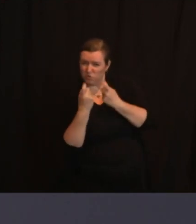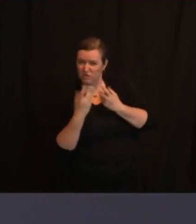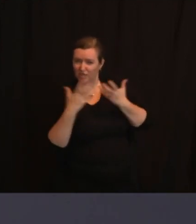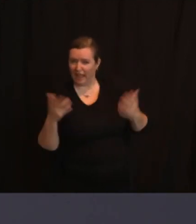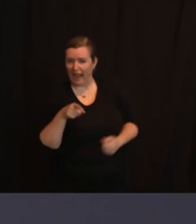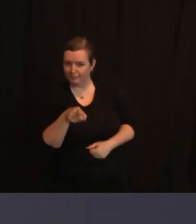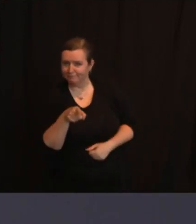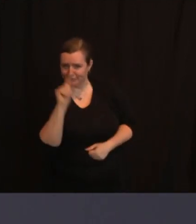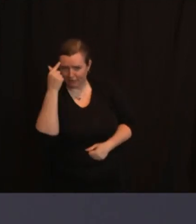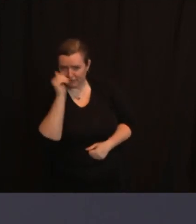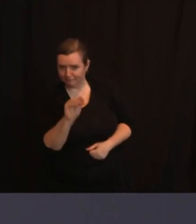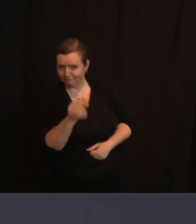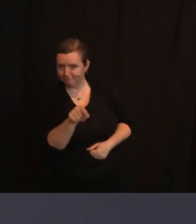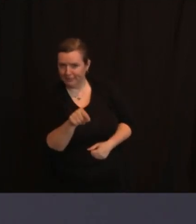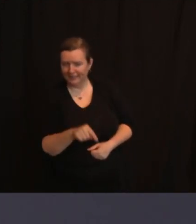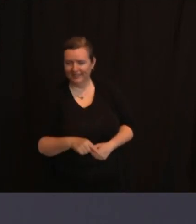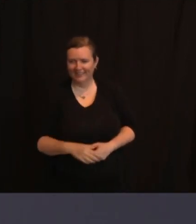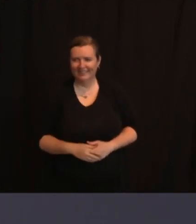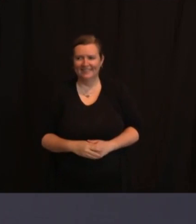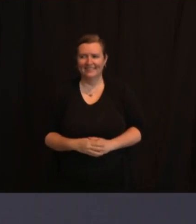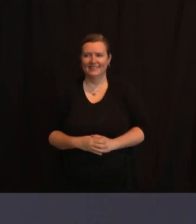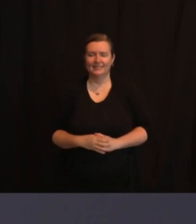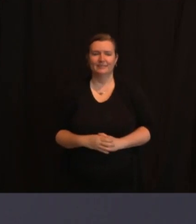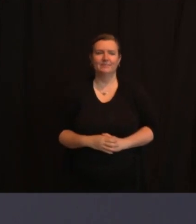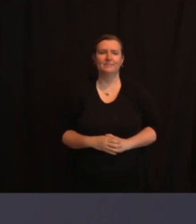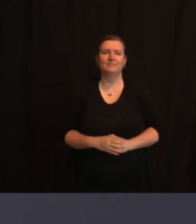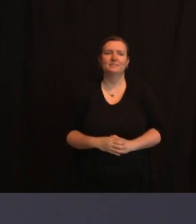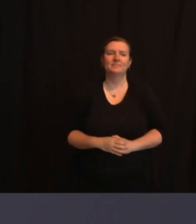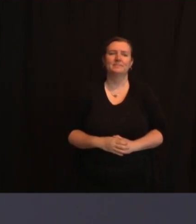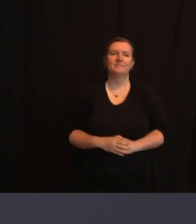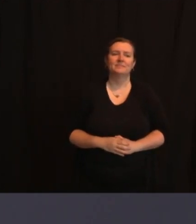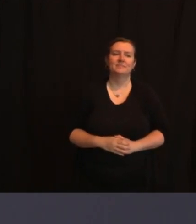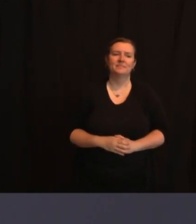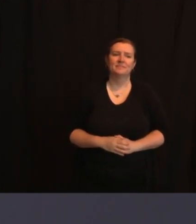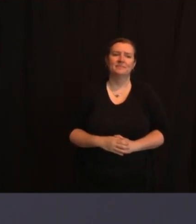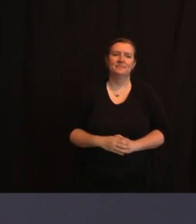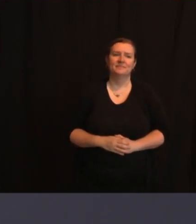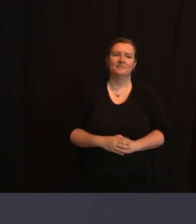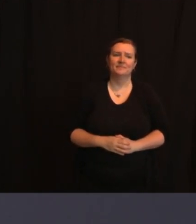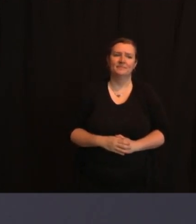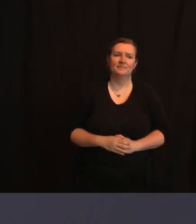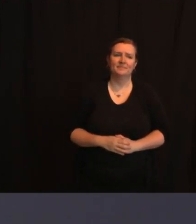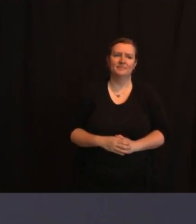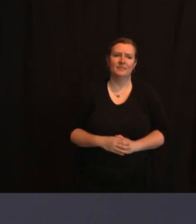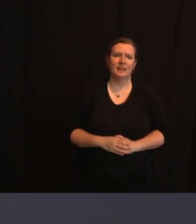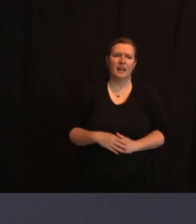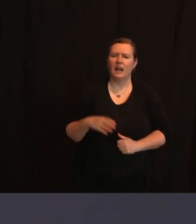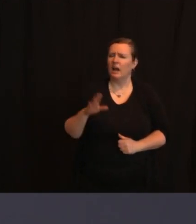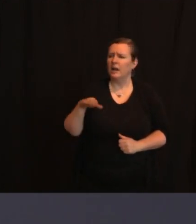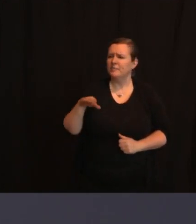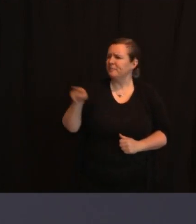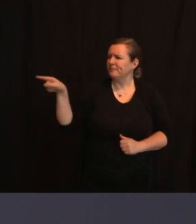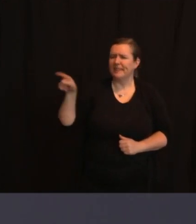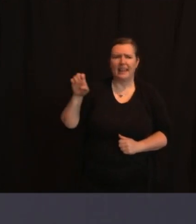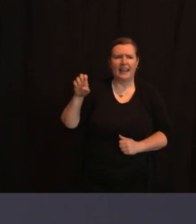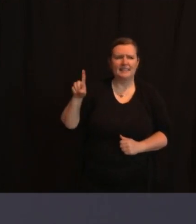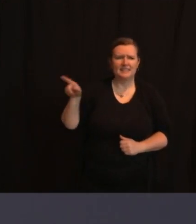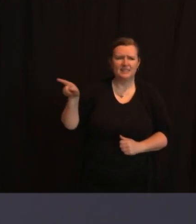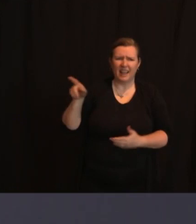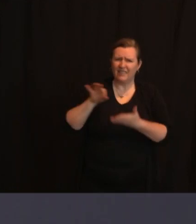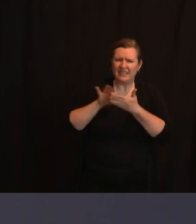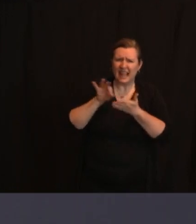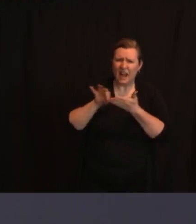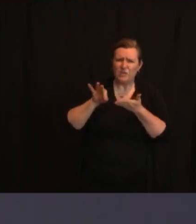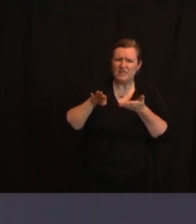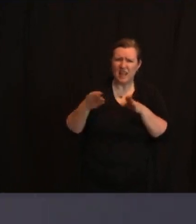right? Judy and Ed, do you want to talk about, Ed, we'll go over to you in terms of how the fatalities are counted and any revisions that we've